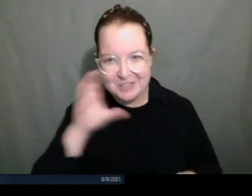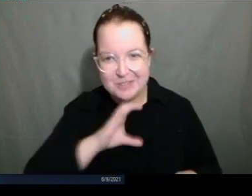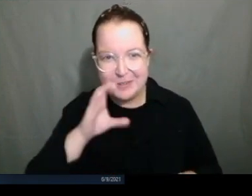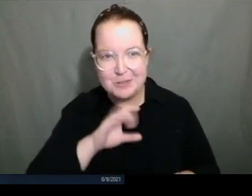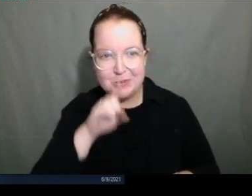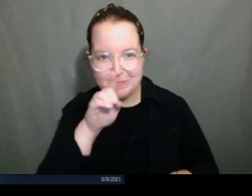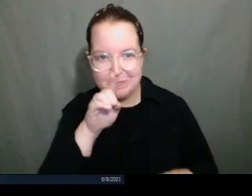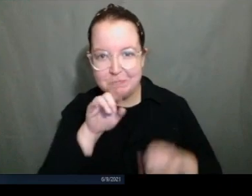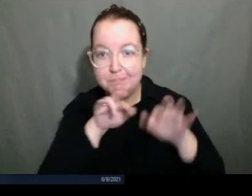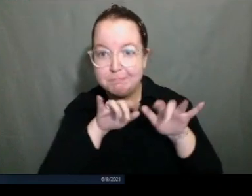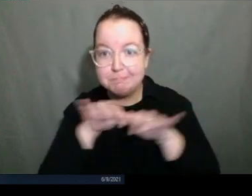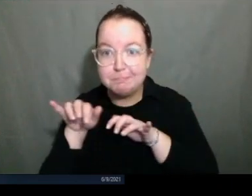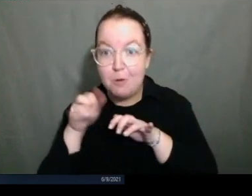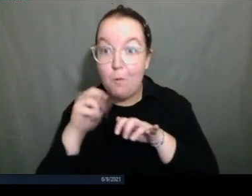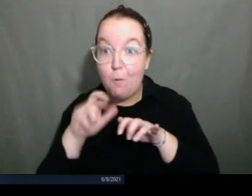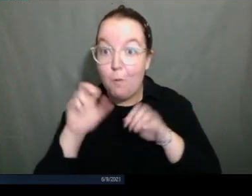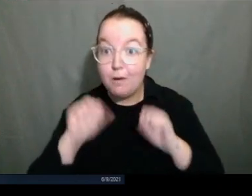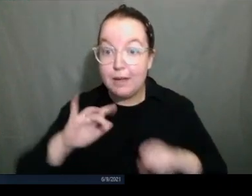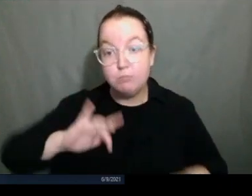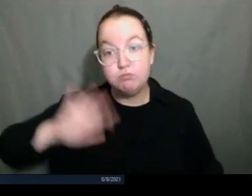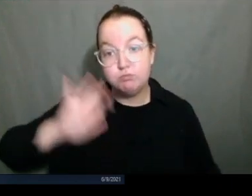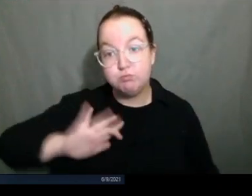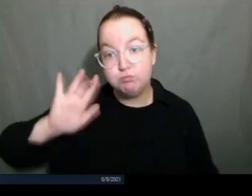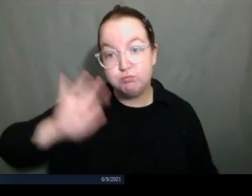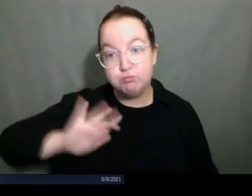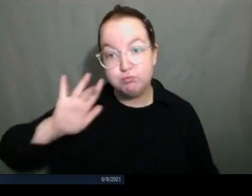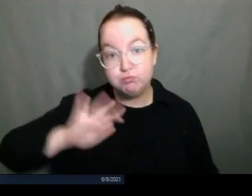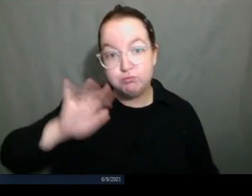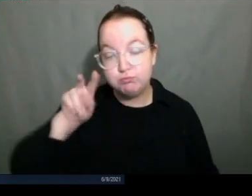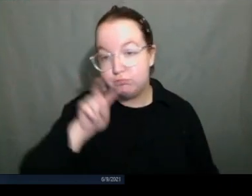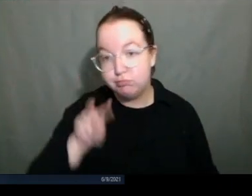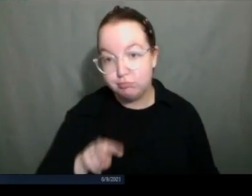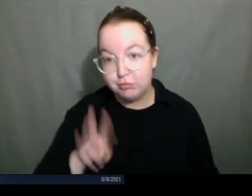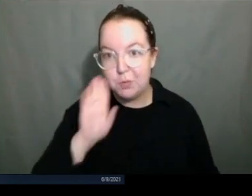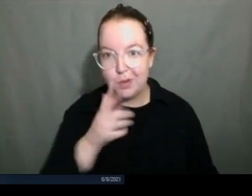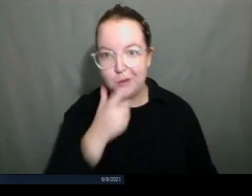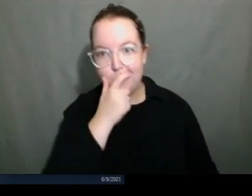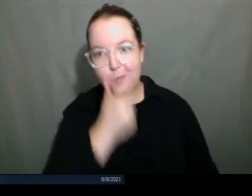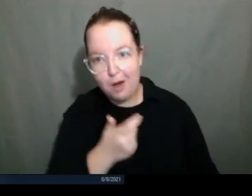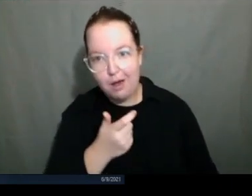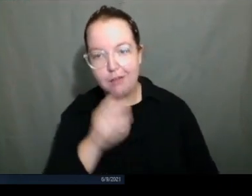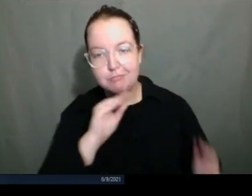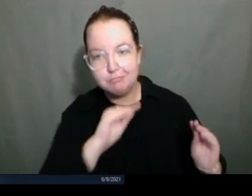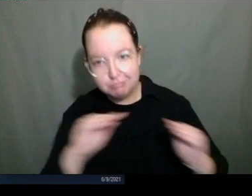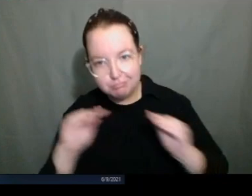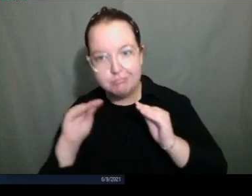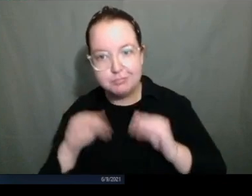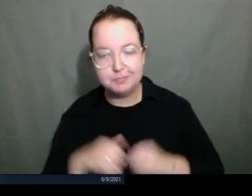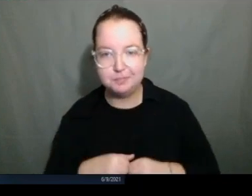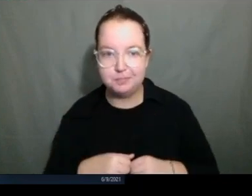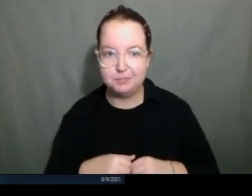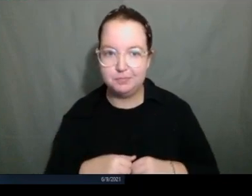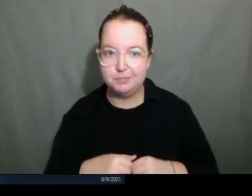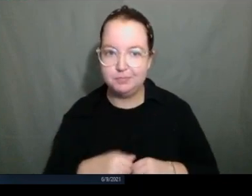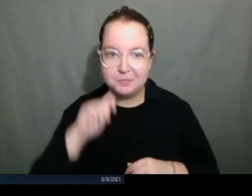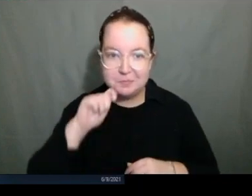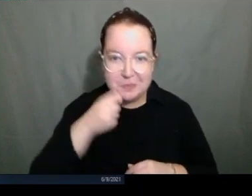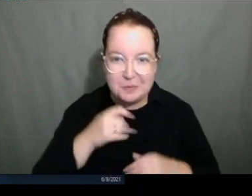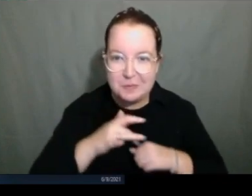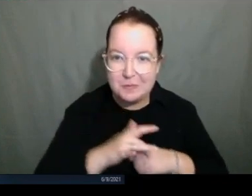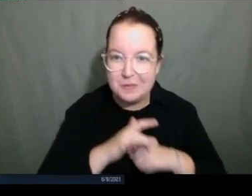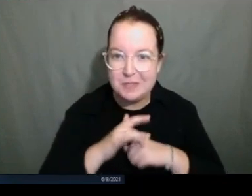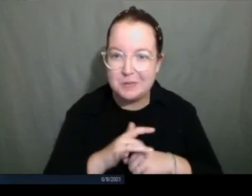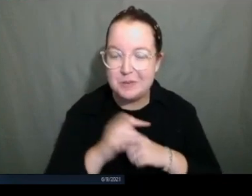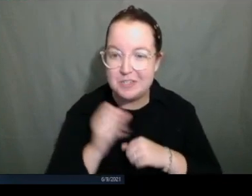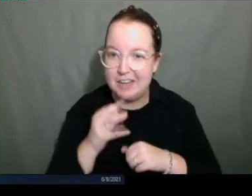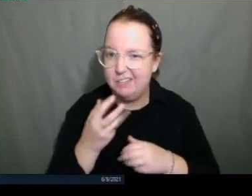is on at the top of the page, and you can access a video on that topic. So this is a great resource if you prefer to watch